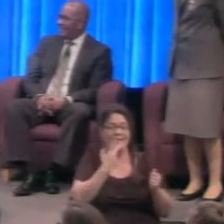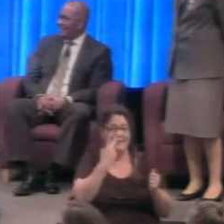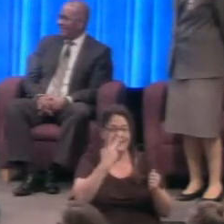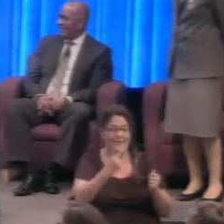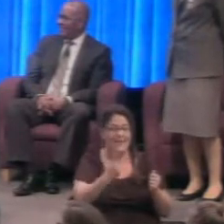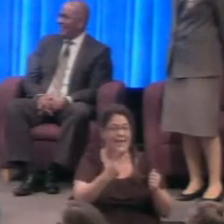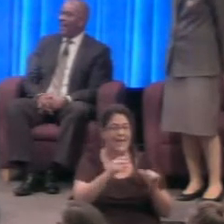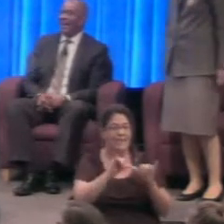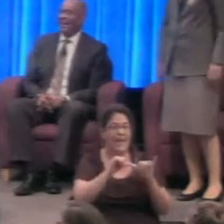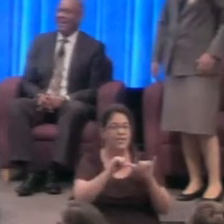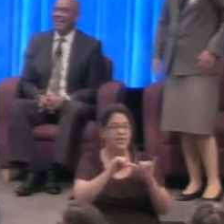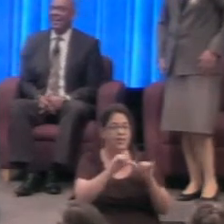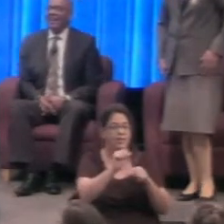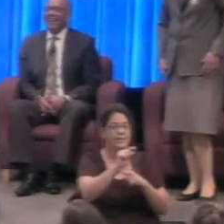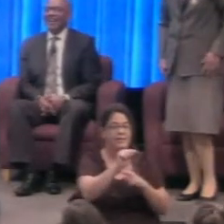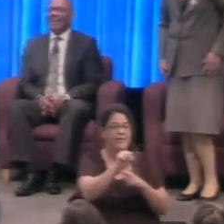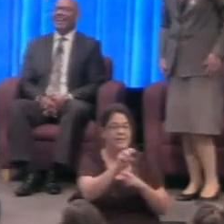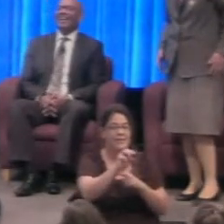tables. So,